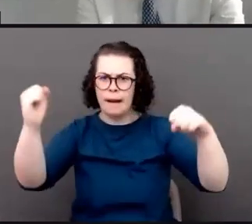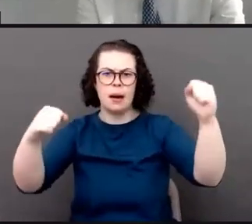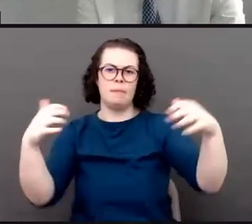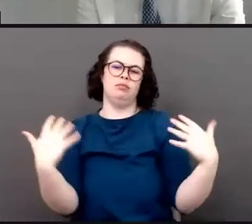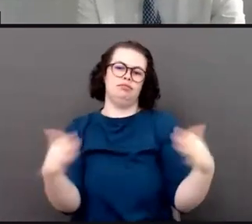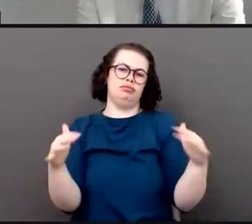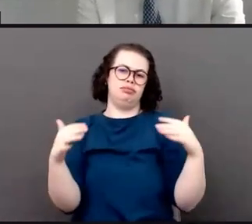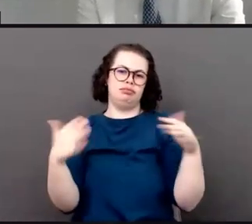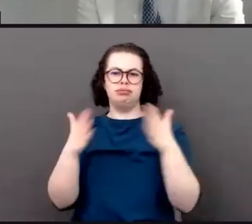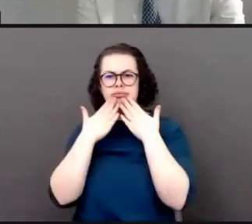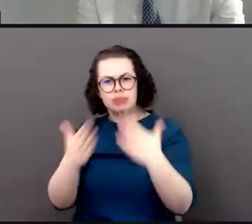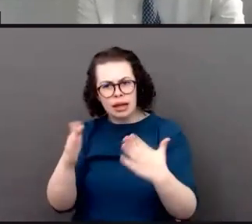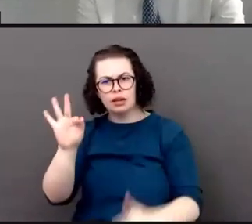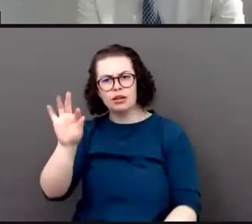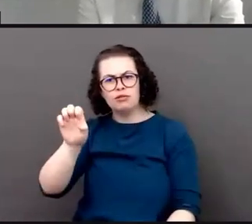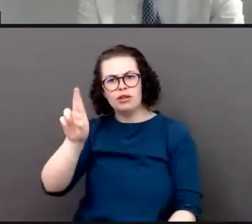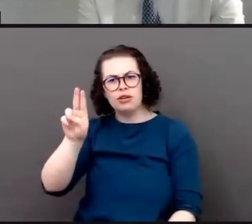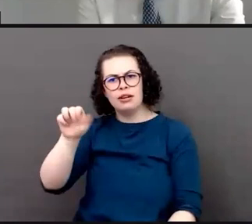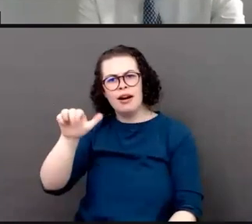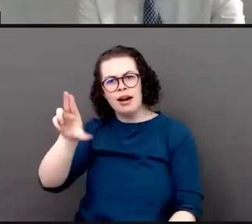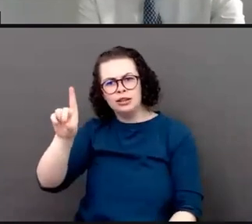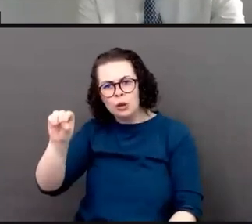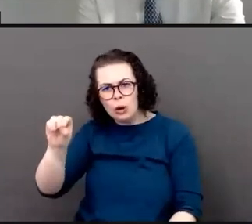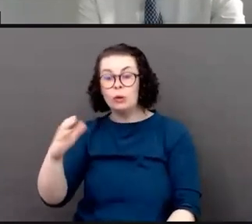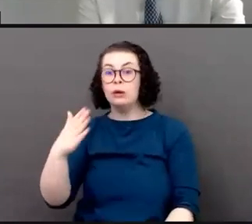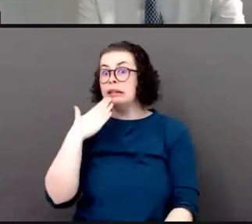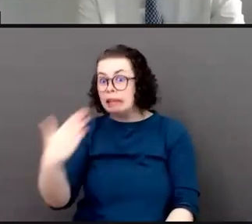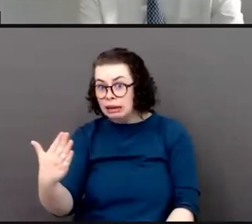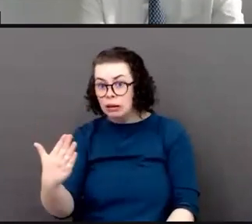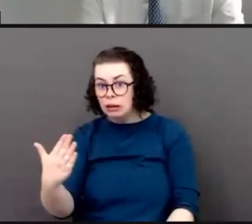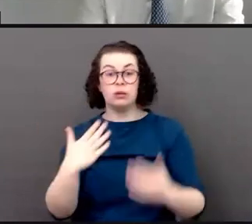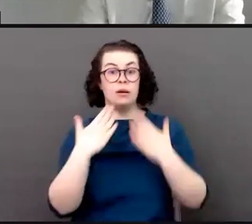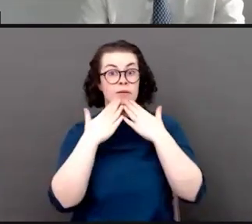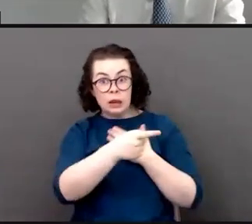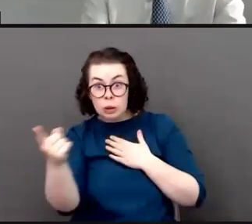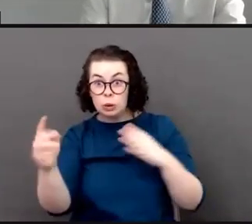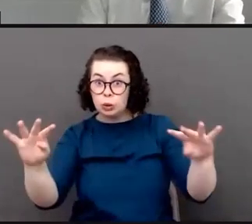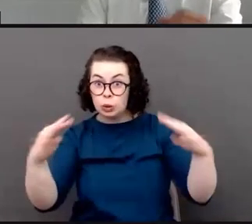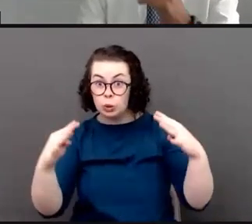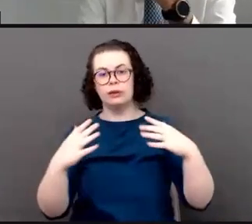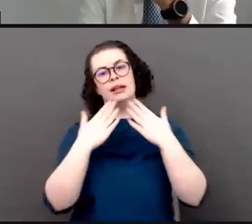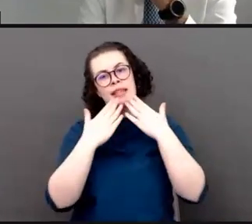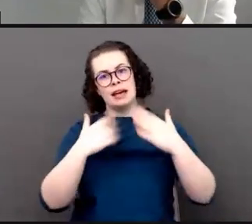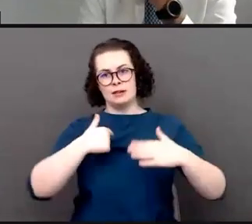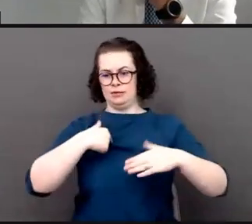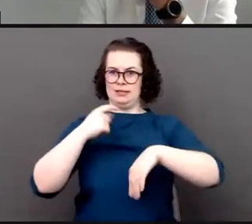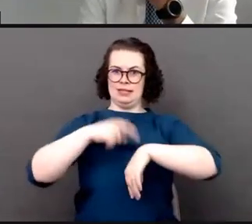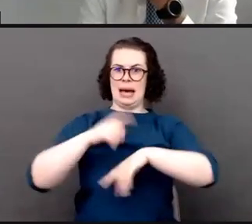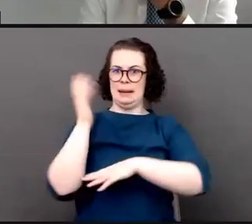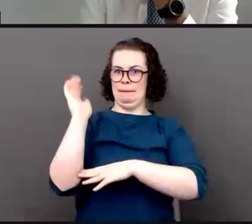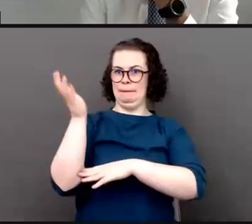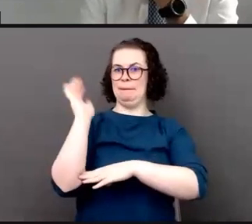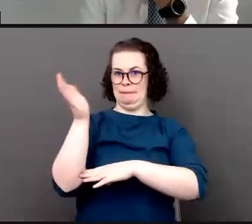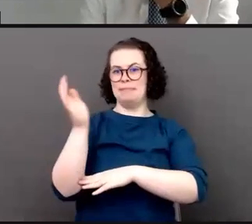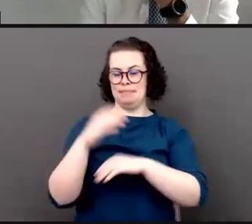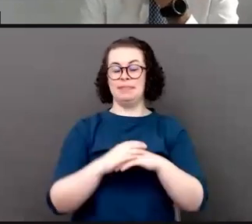So thank you, UNE, thank you, Censenalec, thank you, European Commission. We have to congratulate about